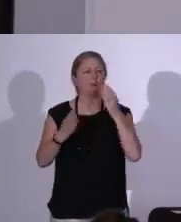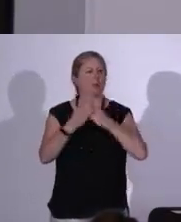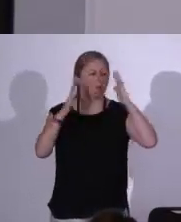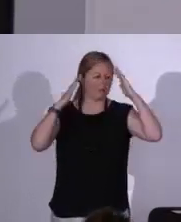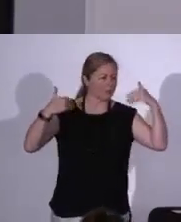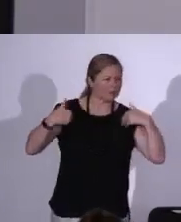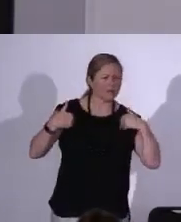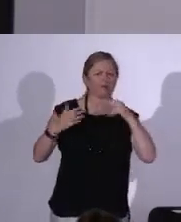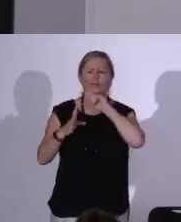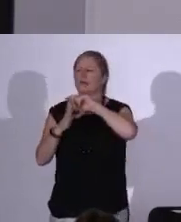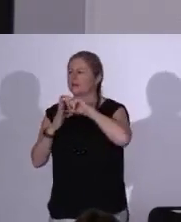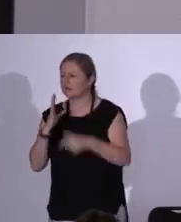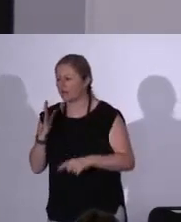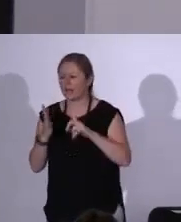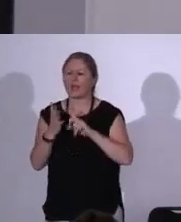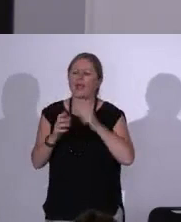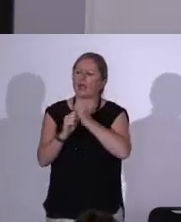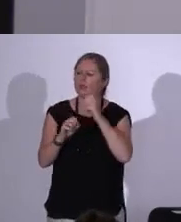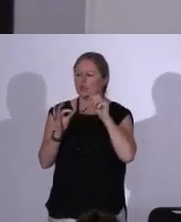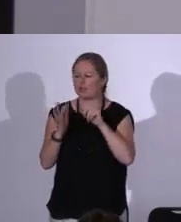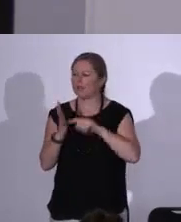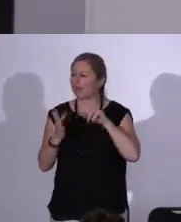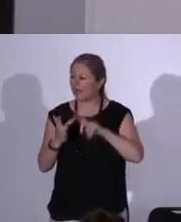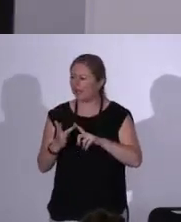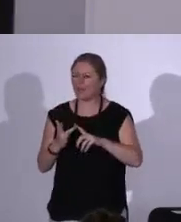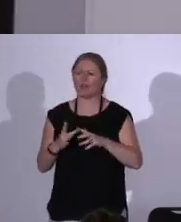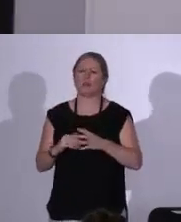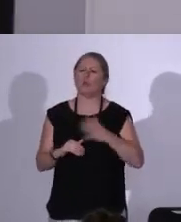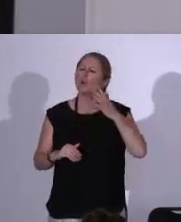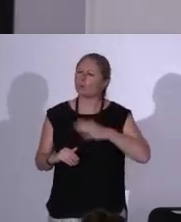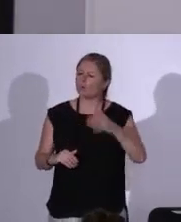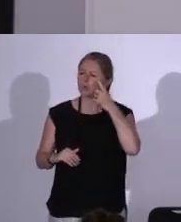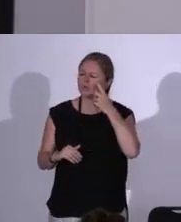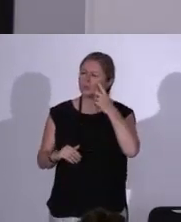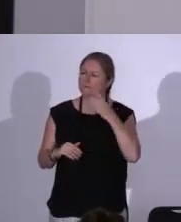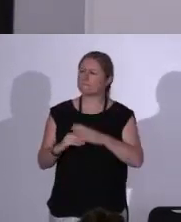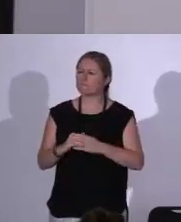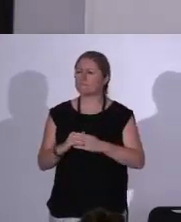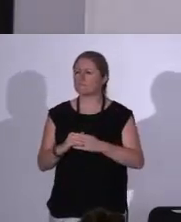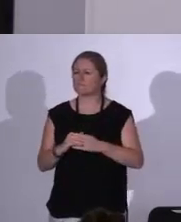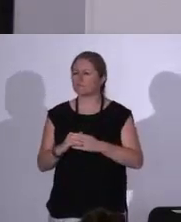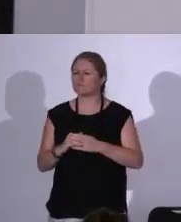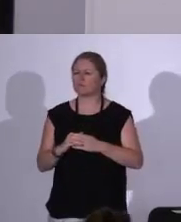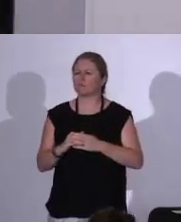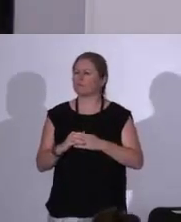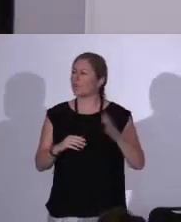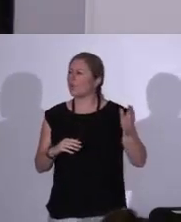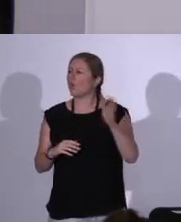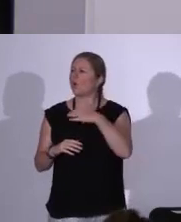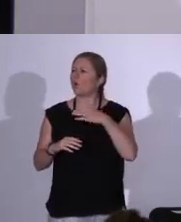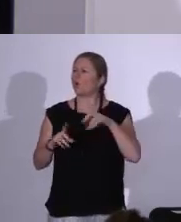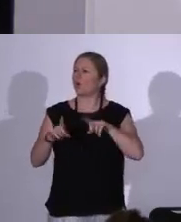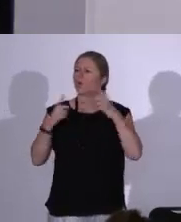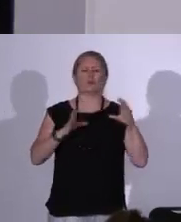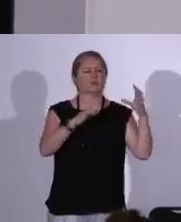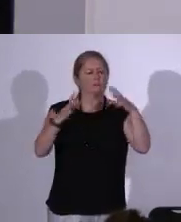don't see people with LGBTQI, because we want to see how all of that interacts together and how it all